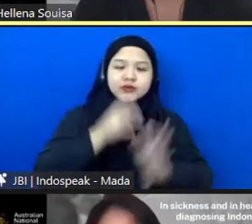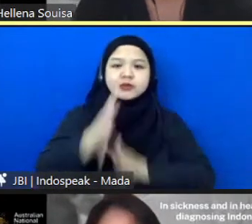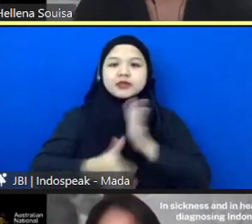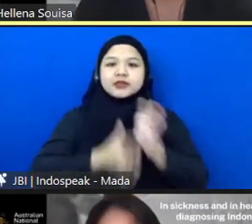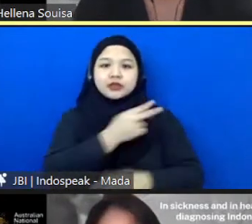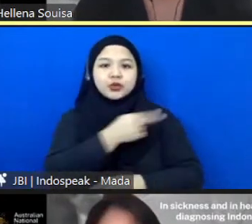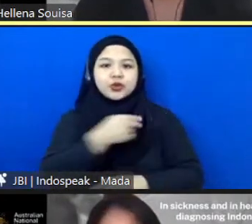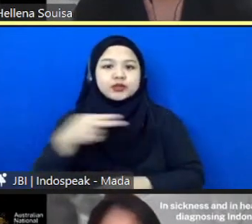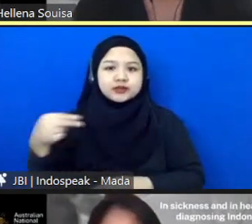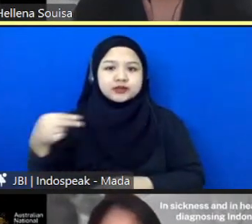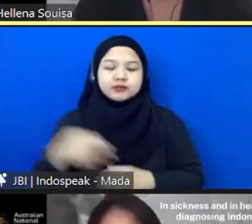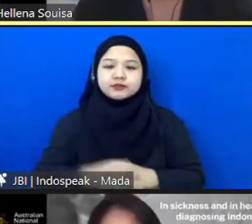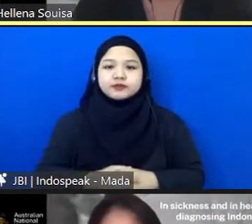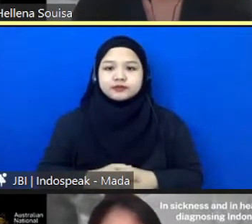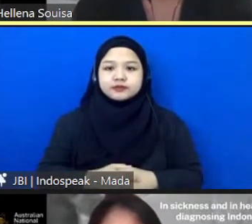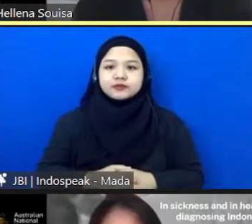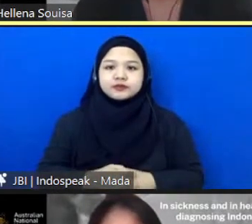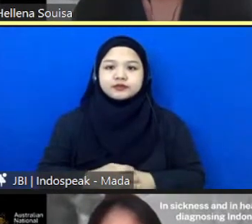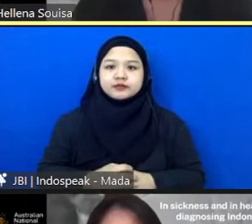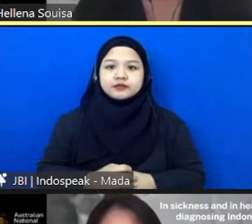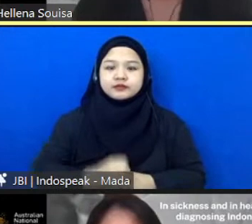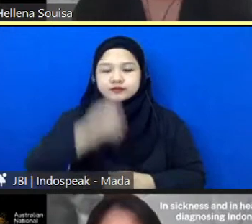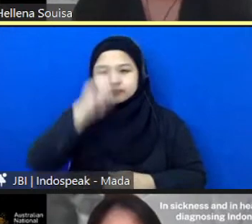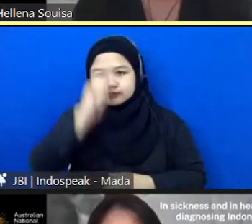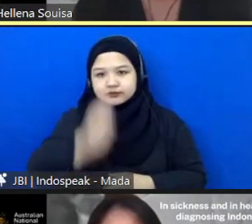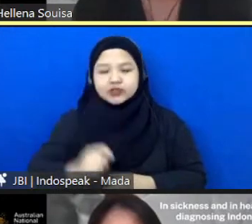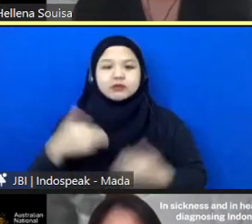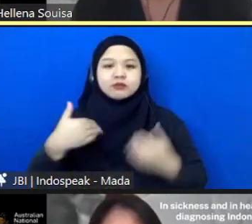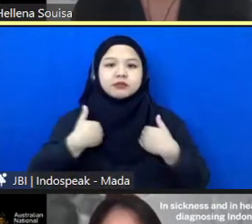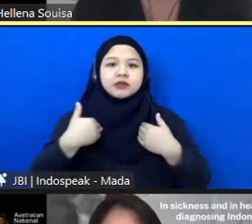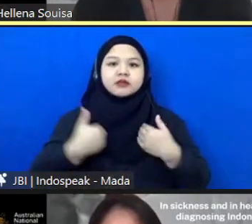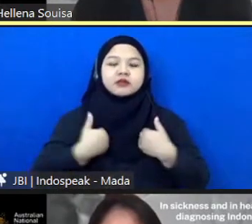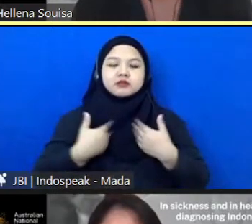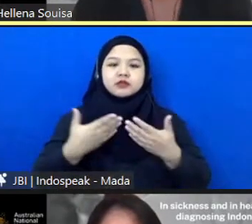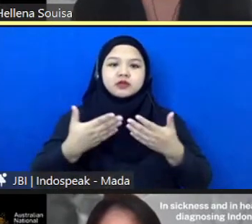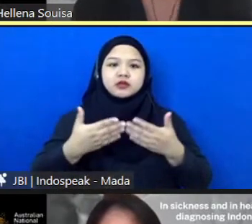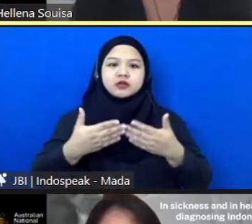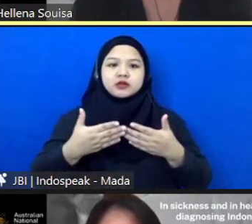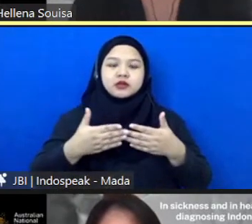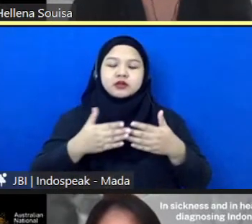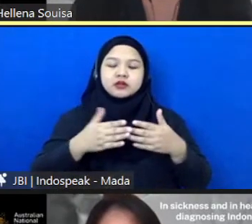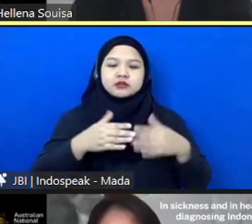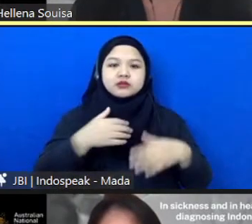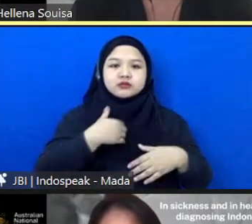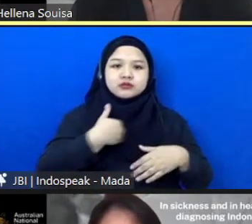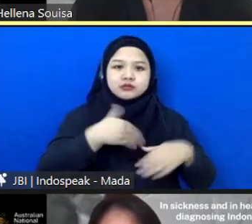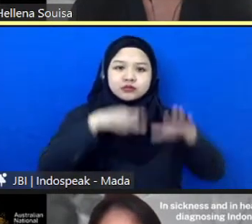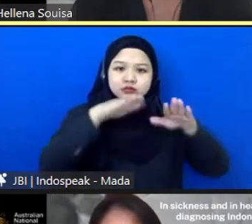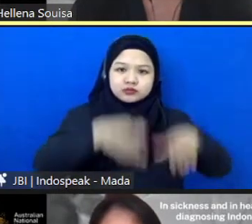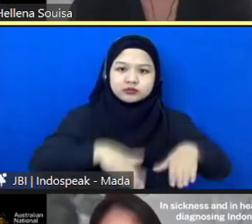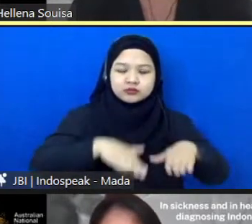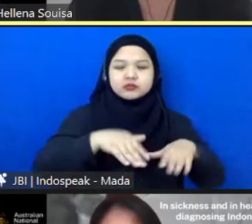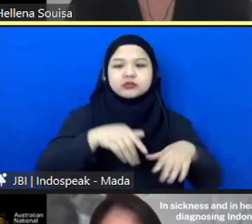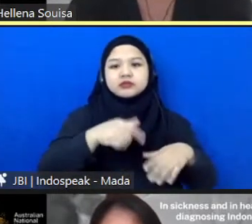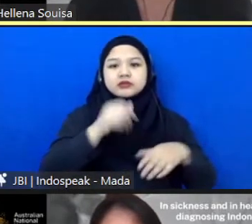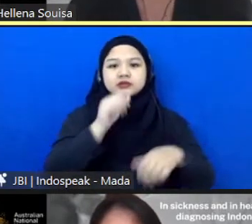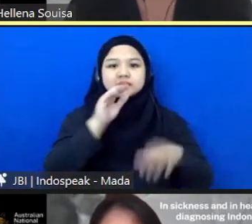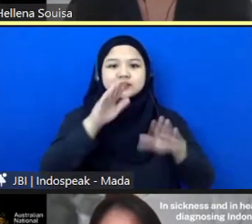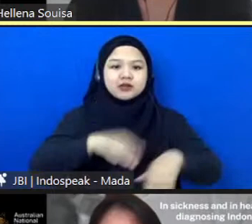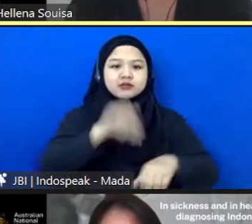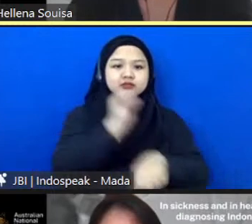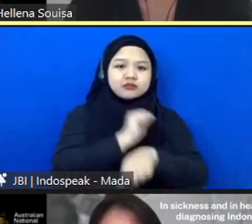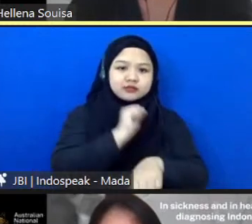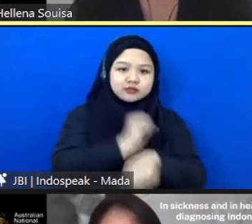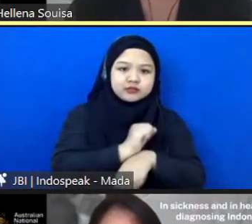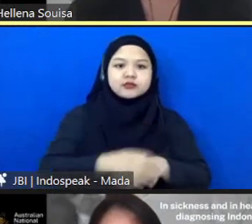Firstly, I would like to acknowledge the traditional owners of the land where I live and work, the Wurundjeri people, and I would like to